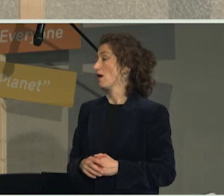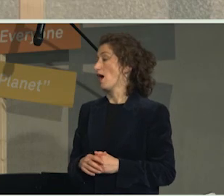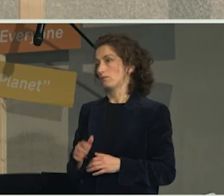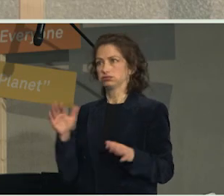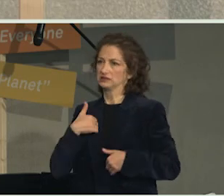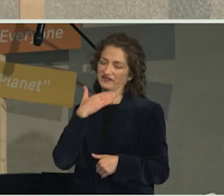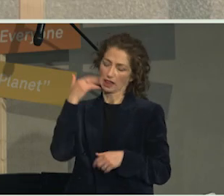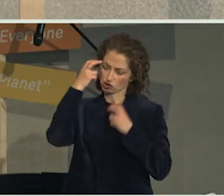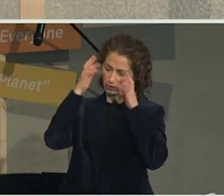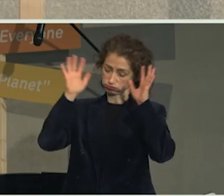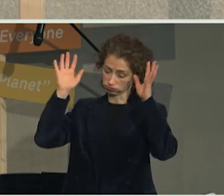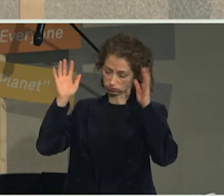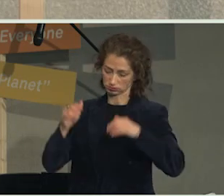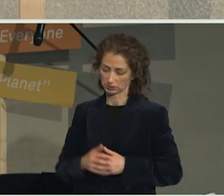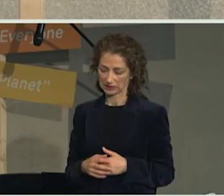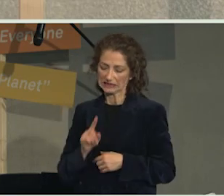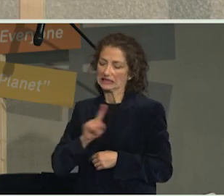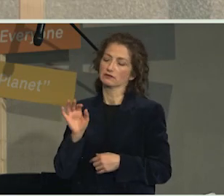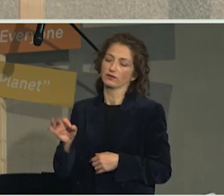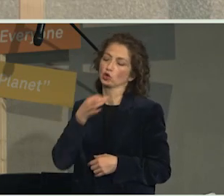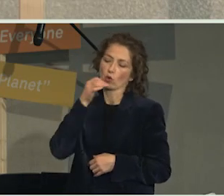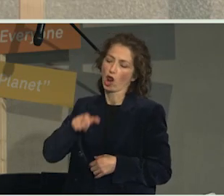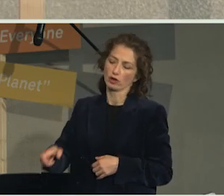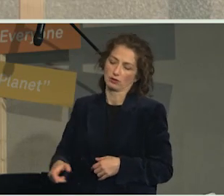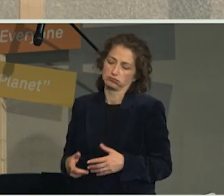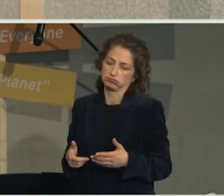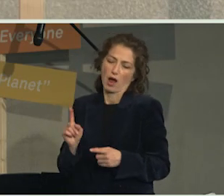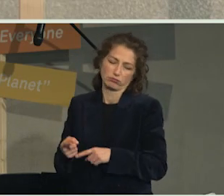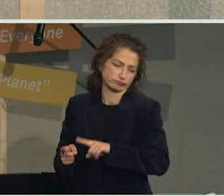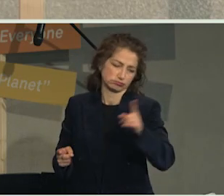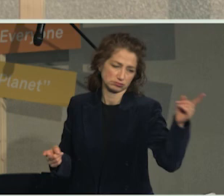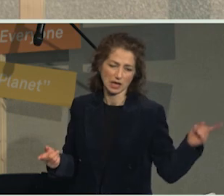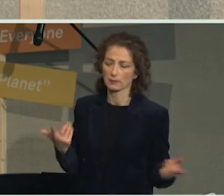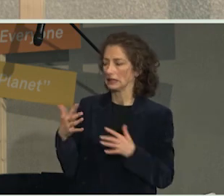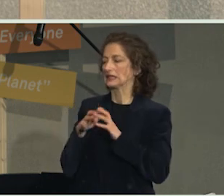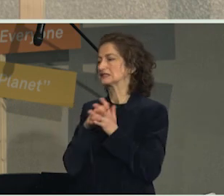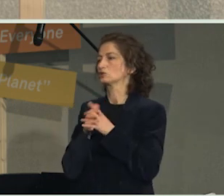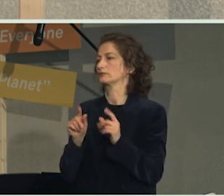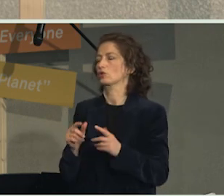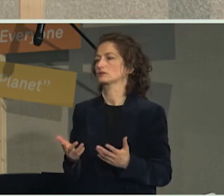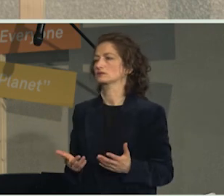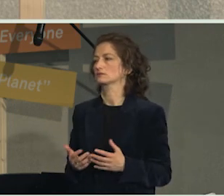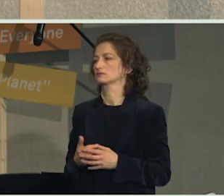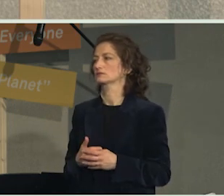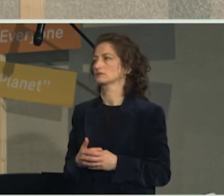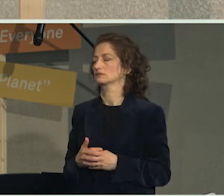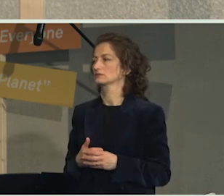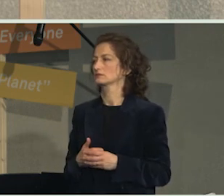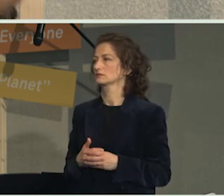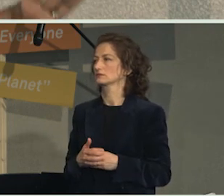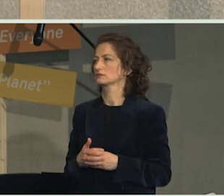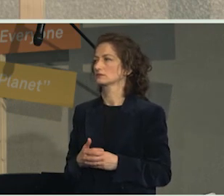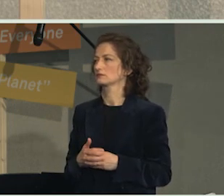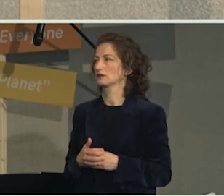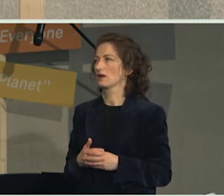concerns, and I wouldn't say it's just young people. I would say, you know, intersectionality has, you know, been inhabited by